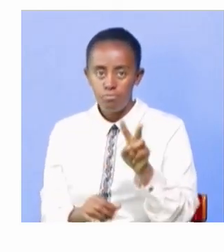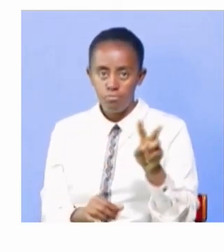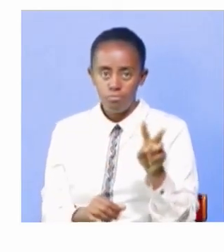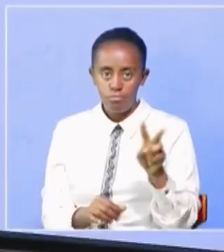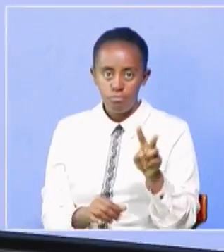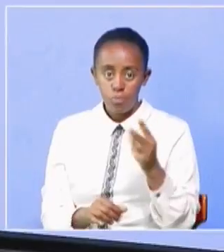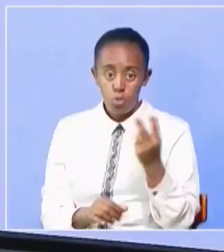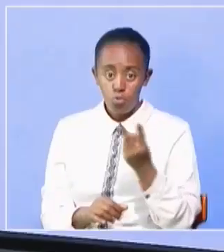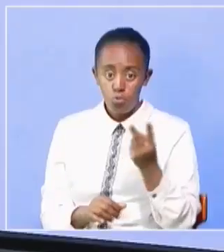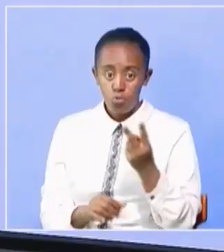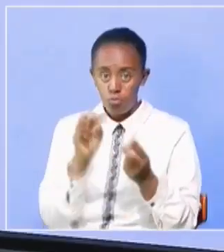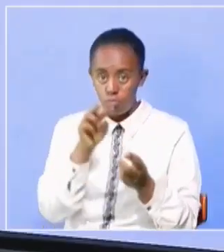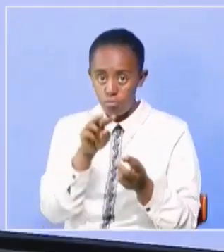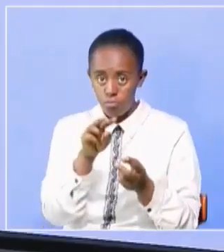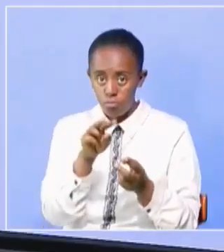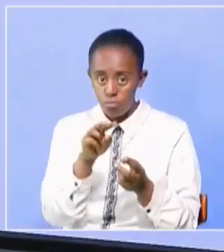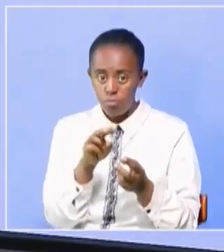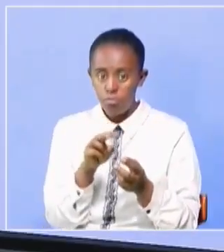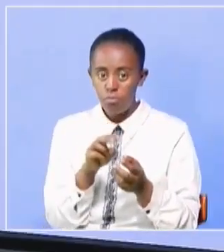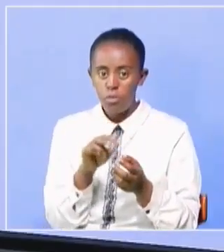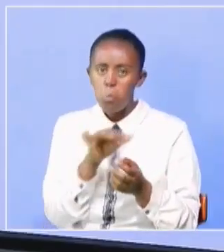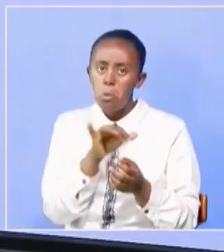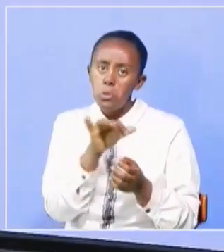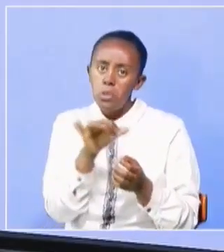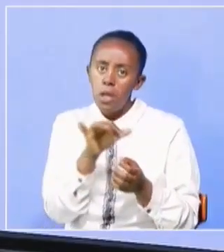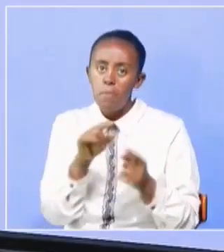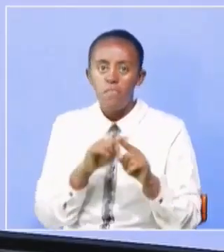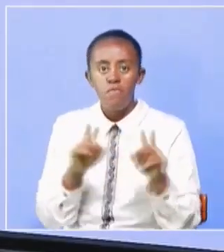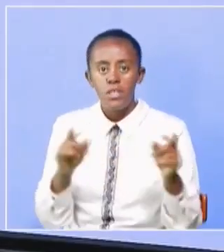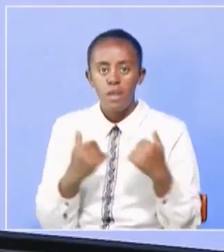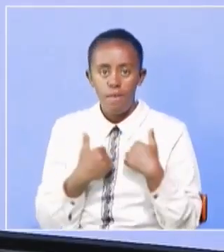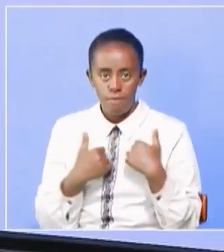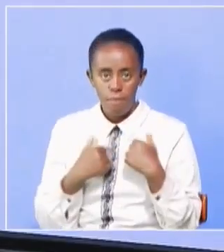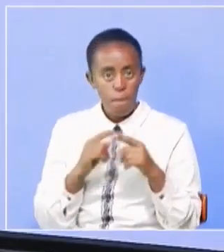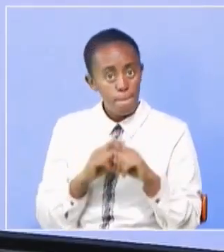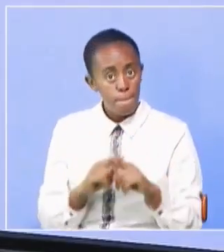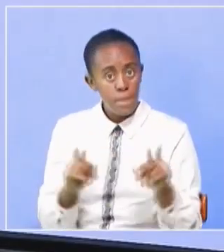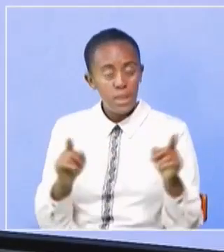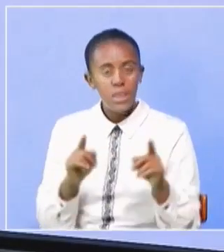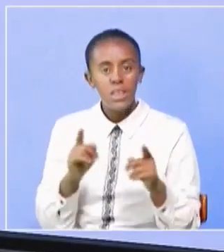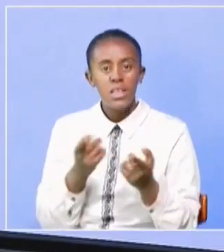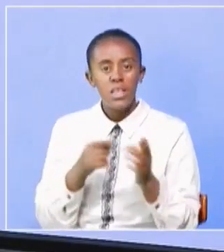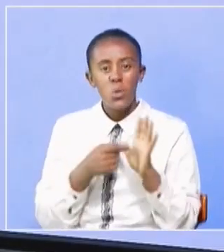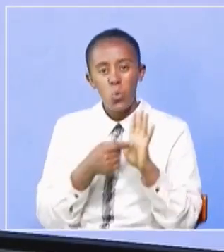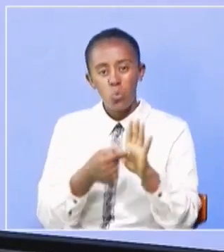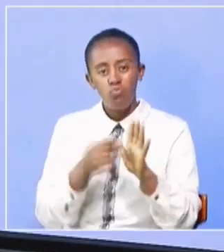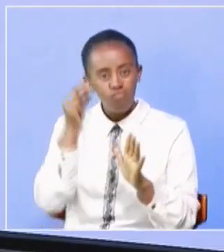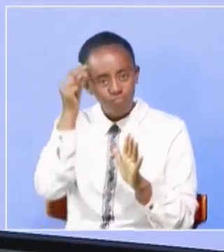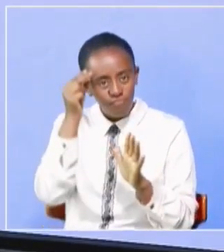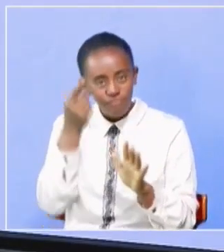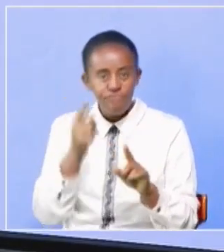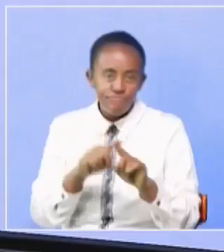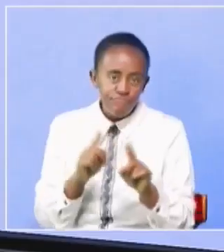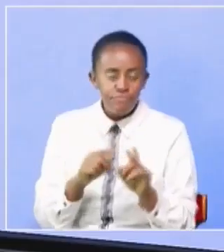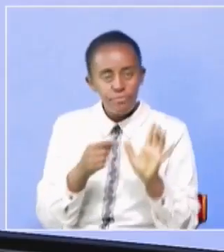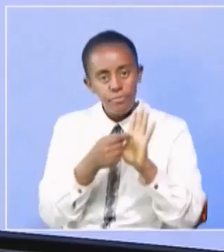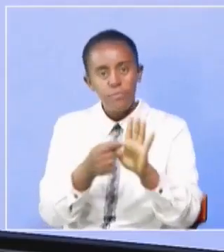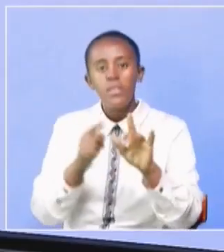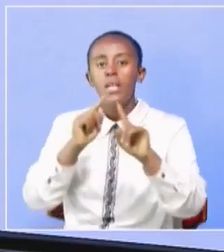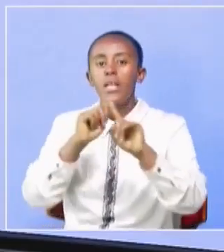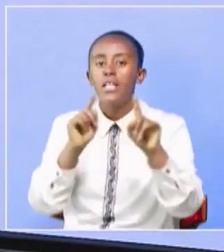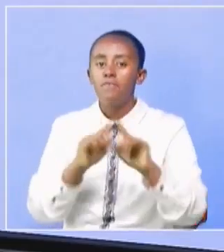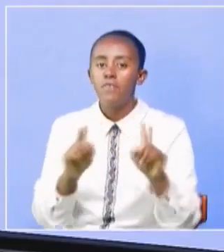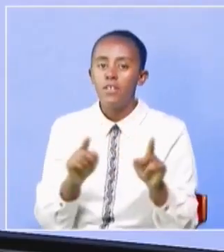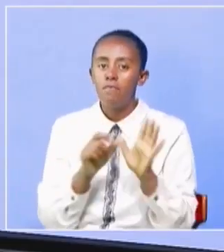If you see here, they both have the same difference, but their connotational meaning may be different,